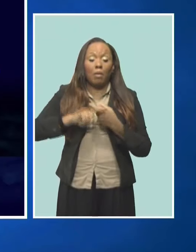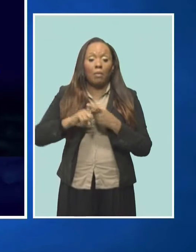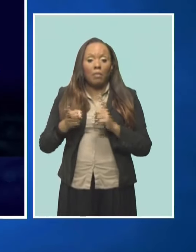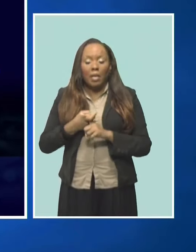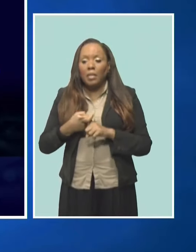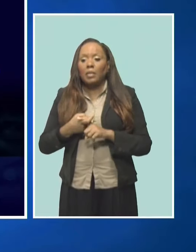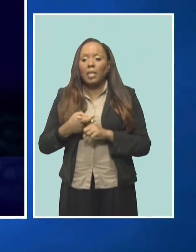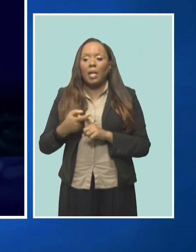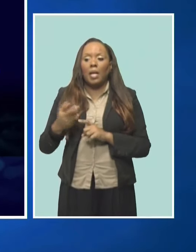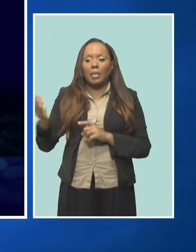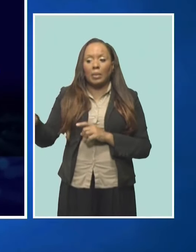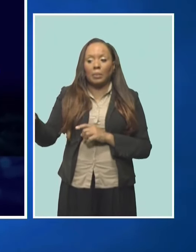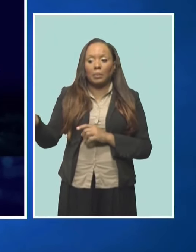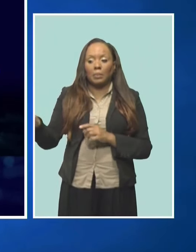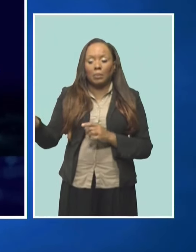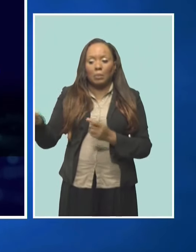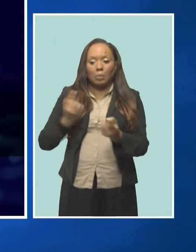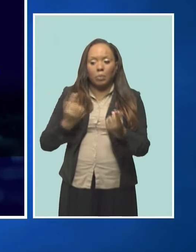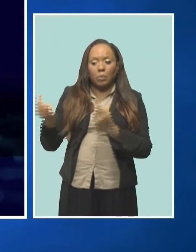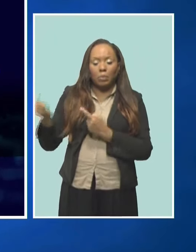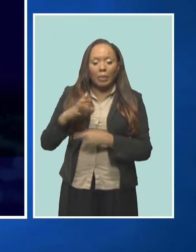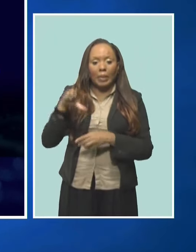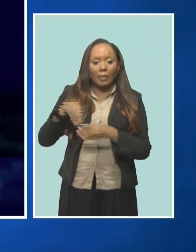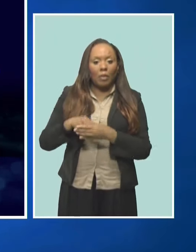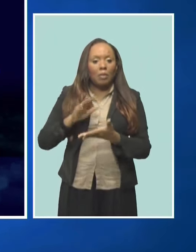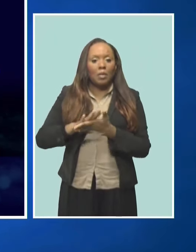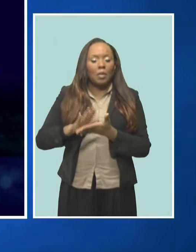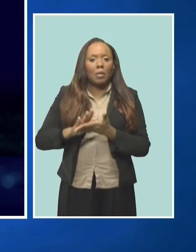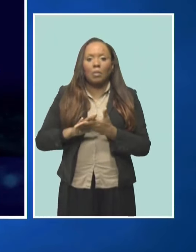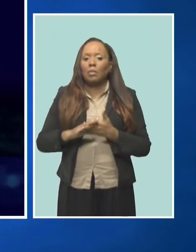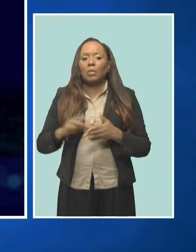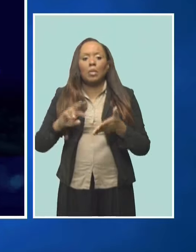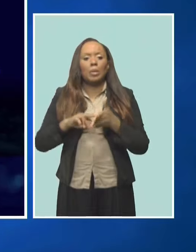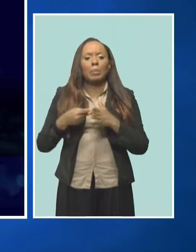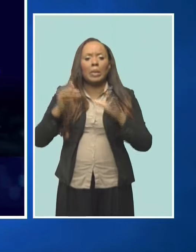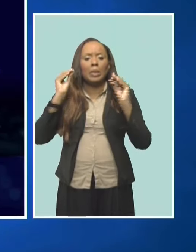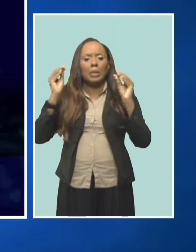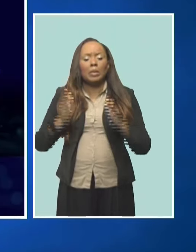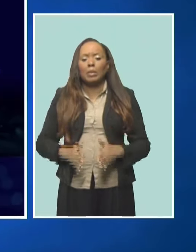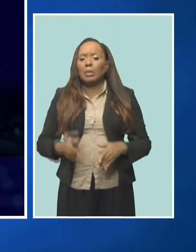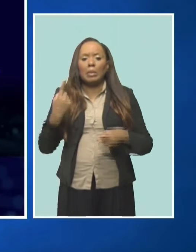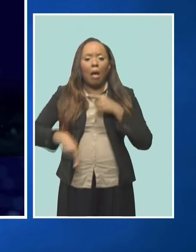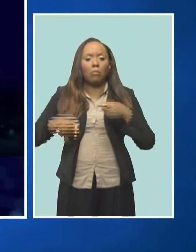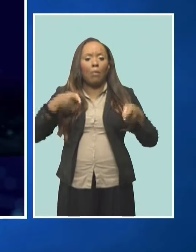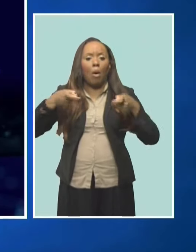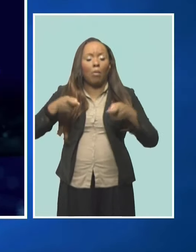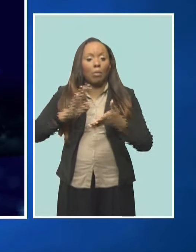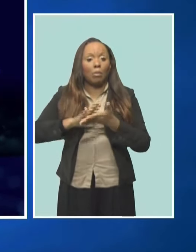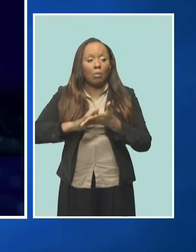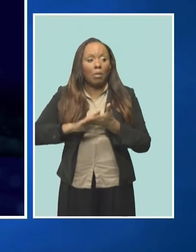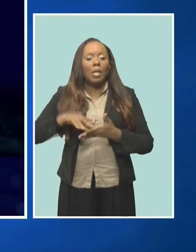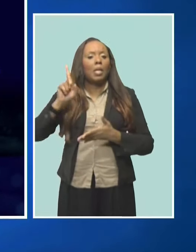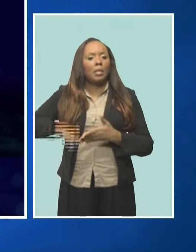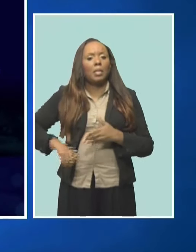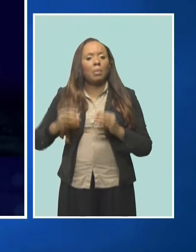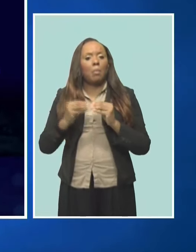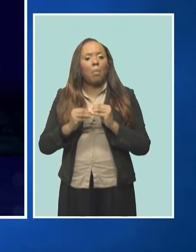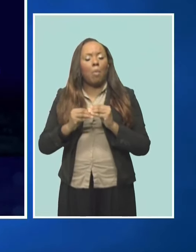in schools can help teachers maintain control and discipline, ensuring a more structured and focused learning